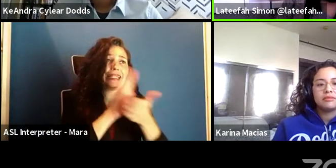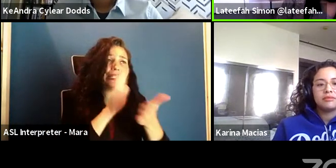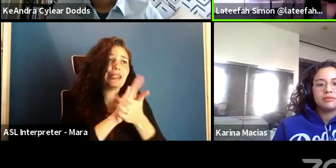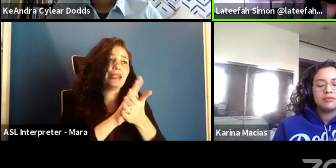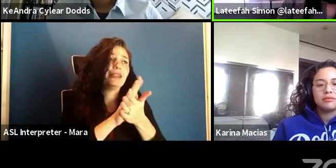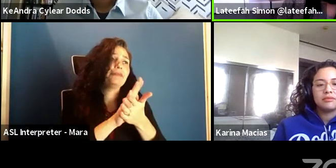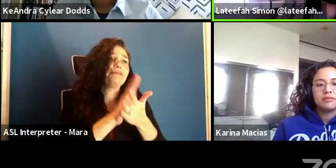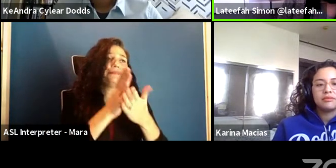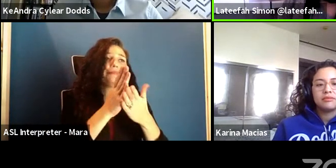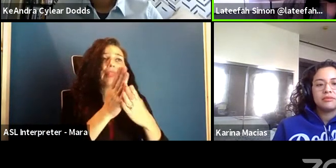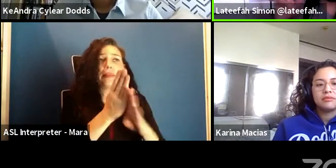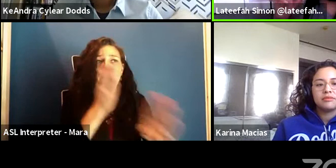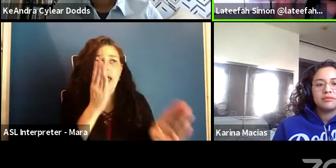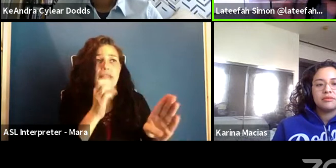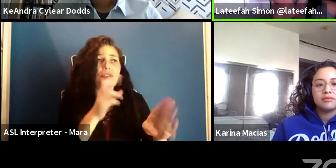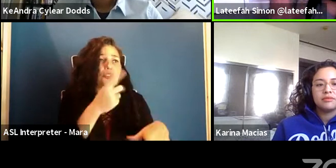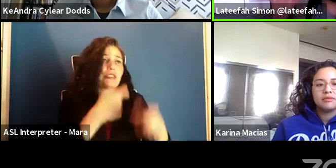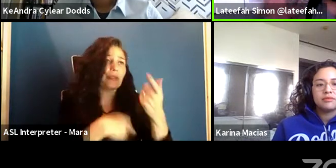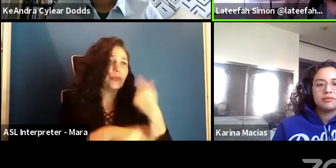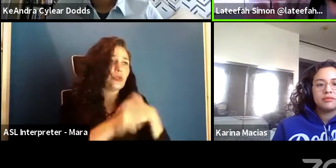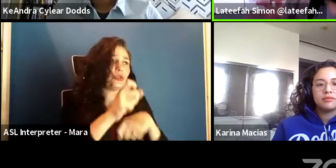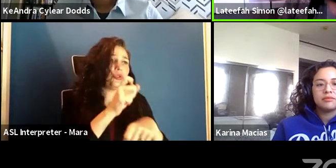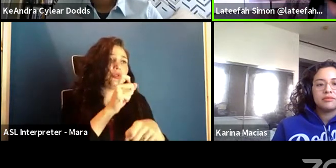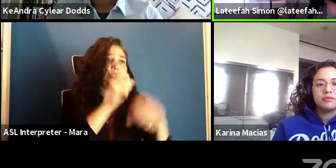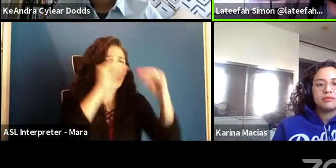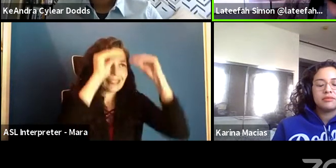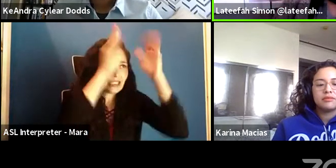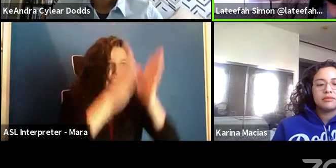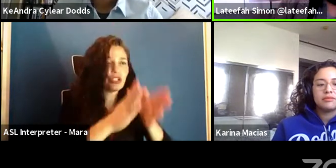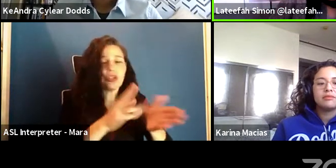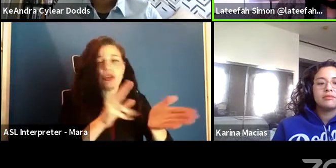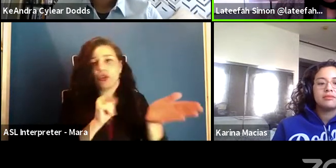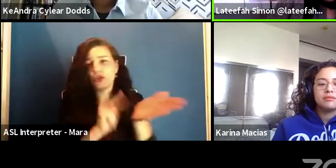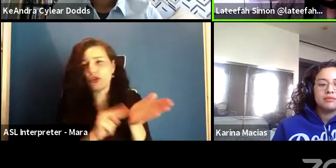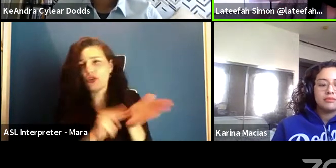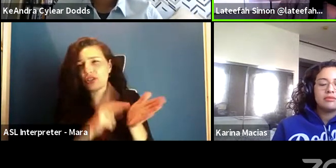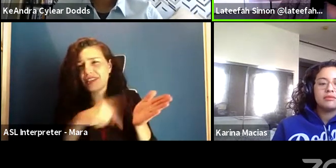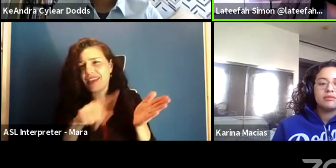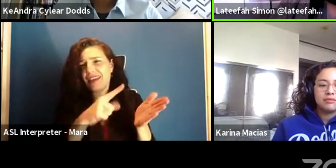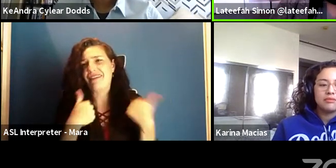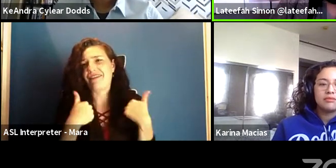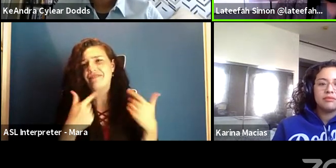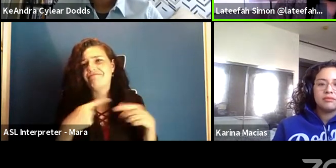the nurse. So thank you for your question, and may it actually push us forward. I appreciate you.